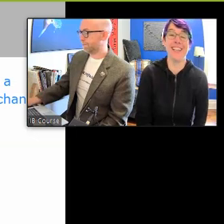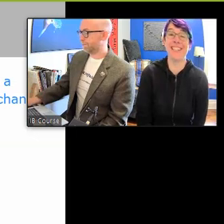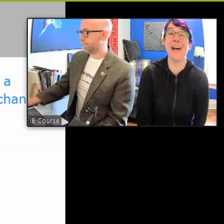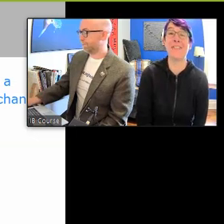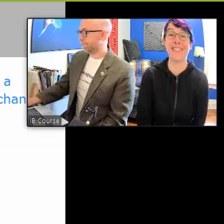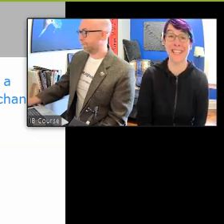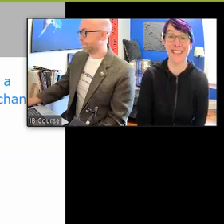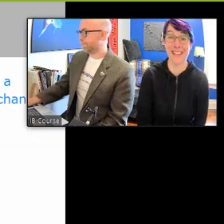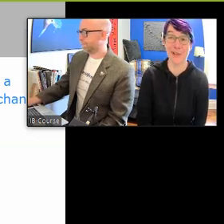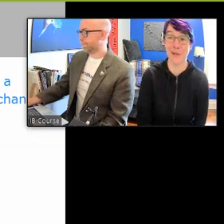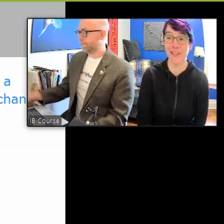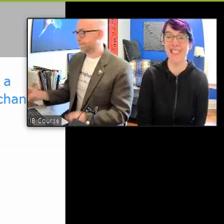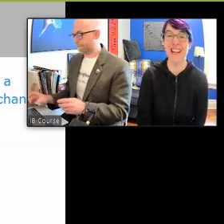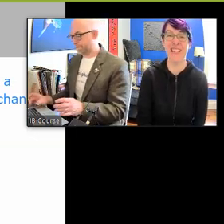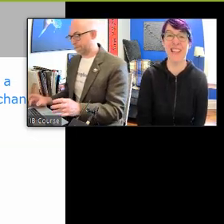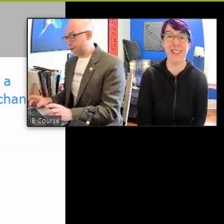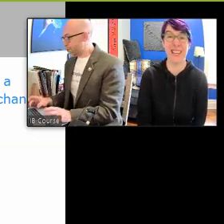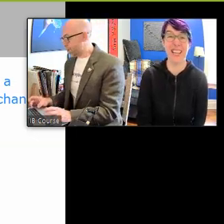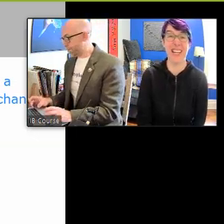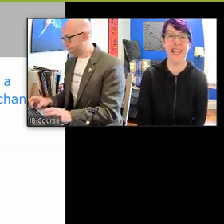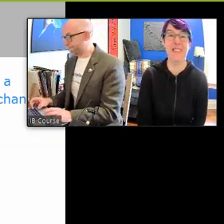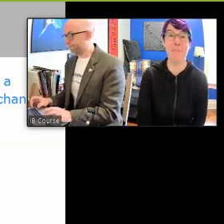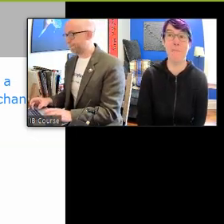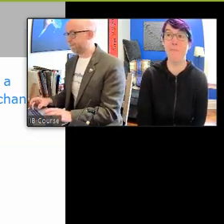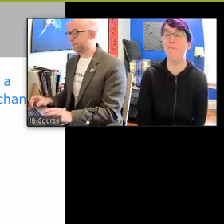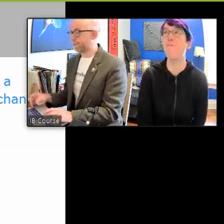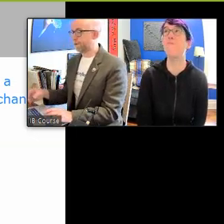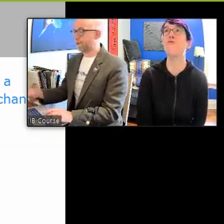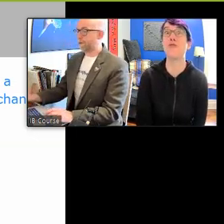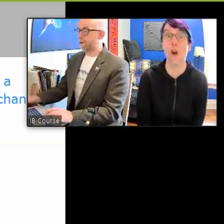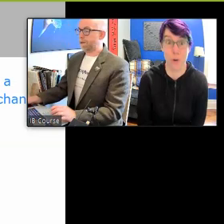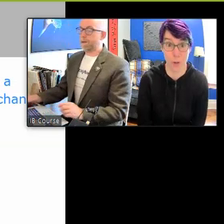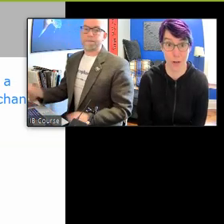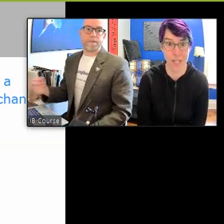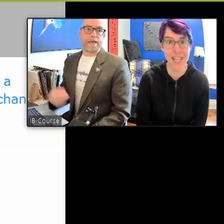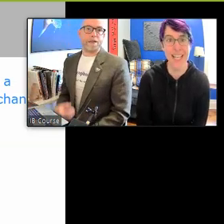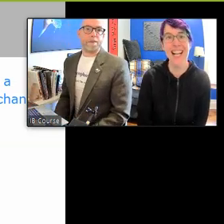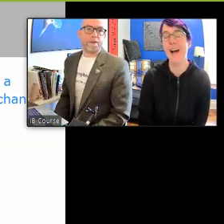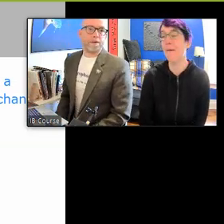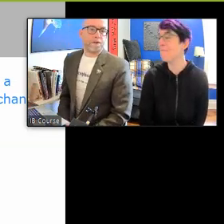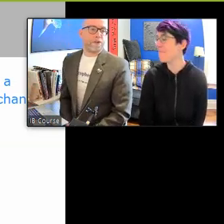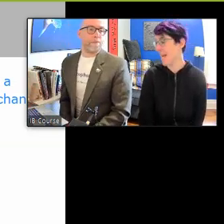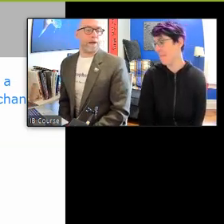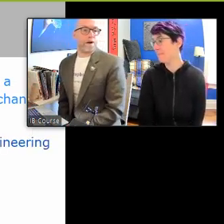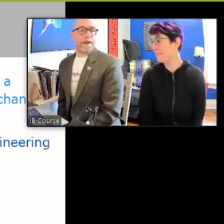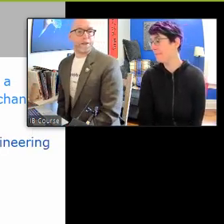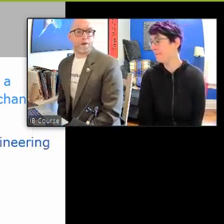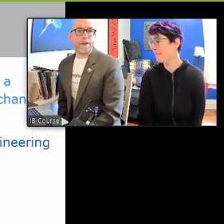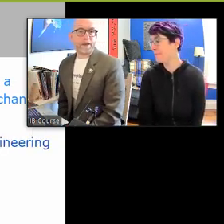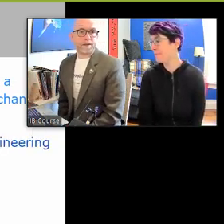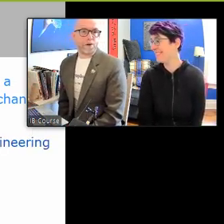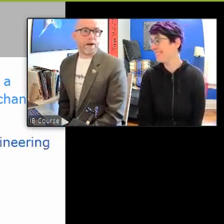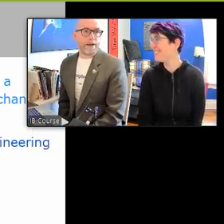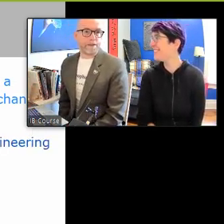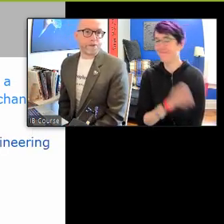I definitely think it's cool. Scientifically, sure. It is so cool. Like the you saw me crying